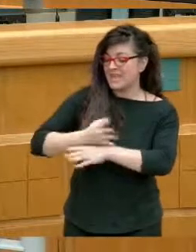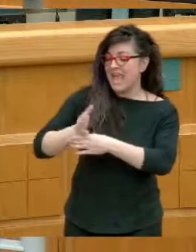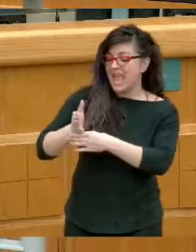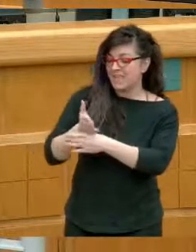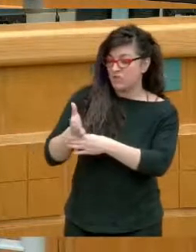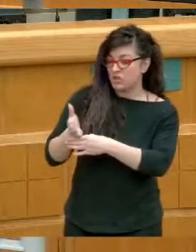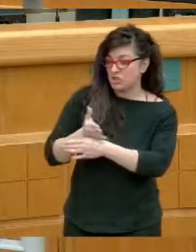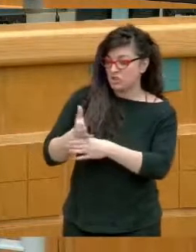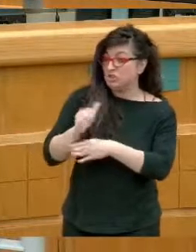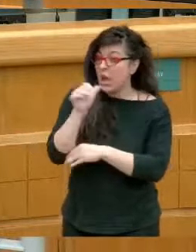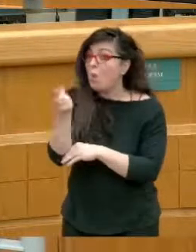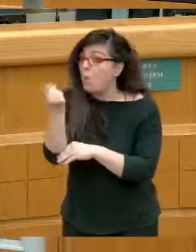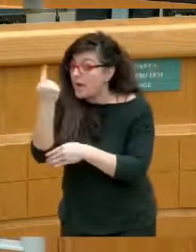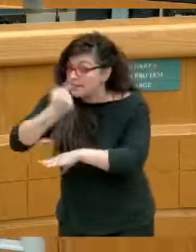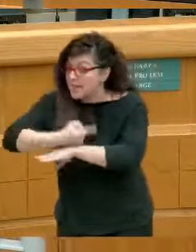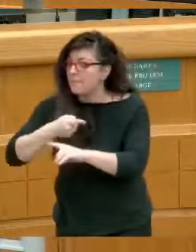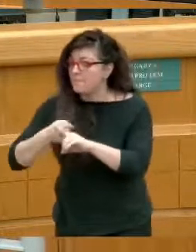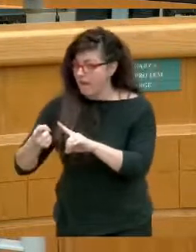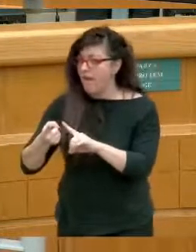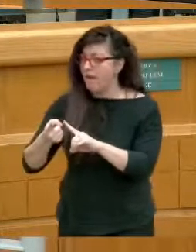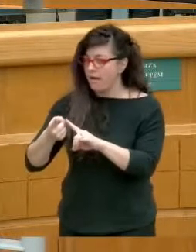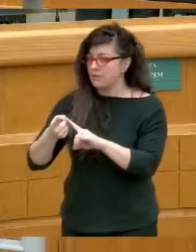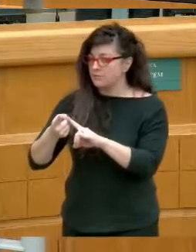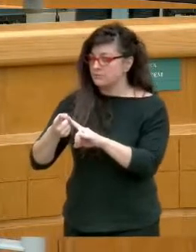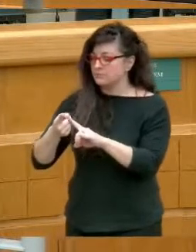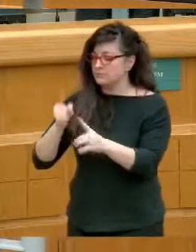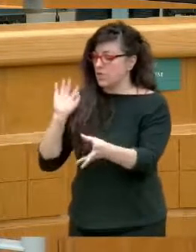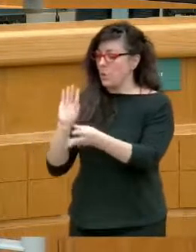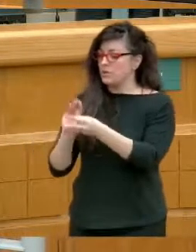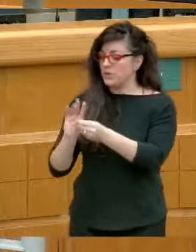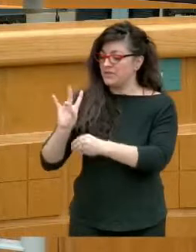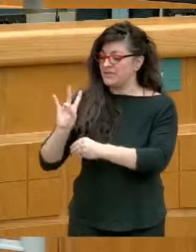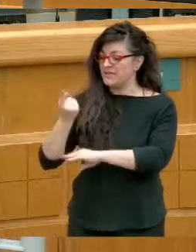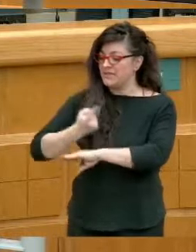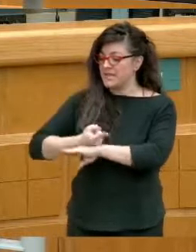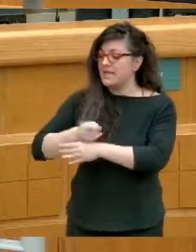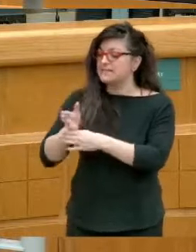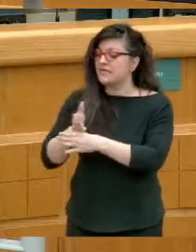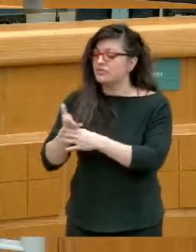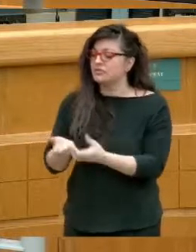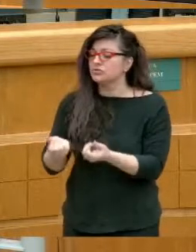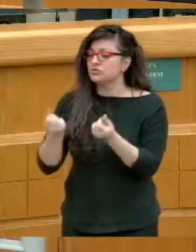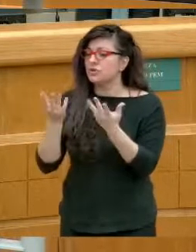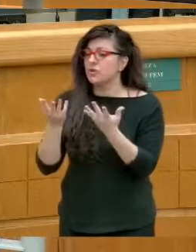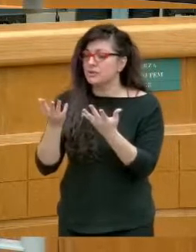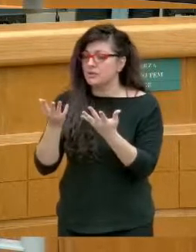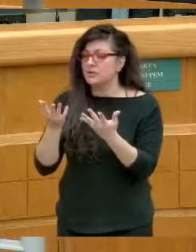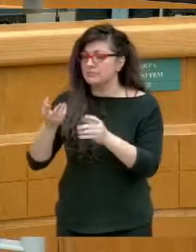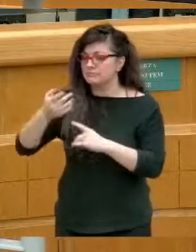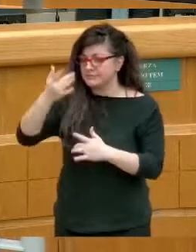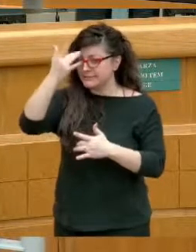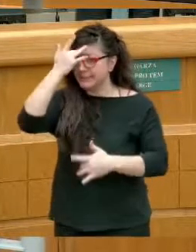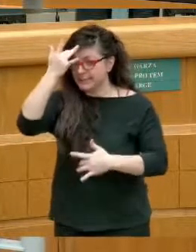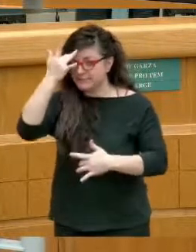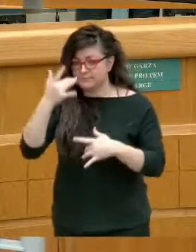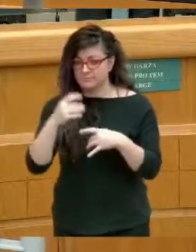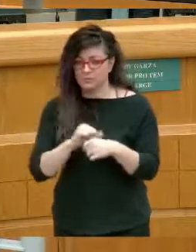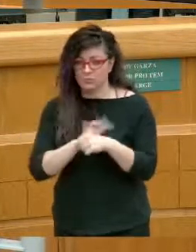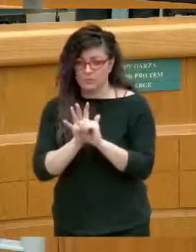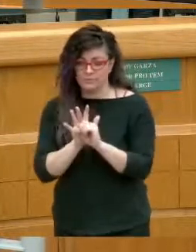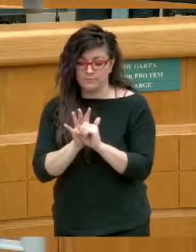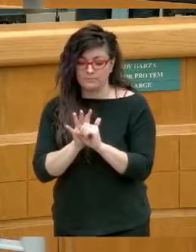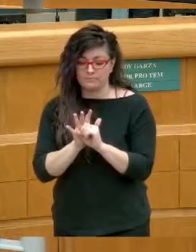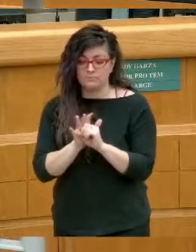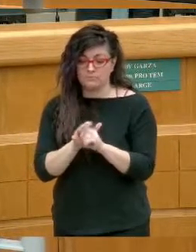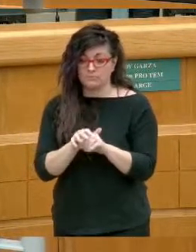daily count like I was showing you in that other one where there was a bar. This shows the 7-day average of number of positives. And so what